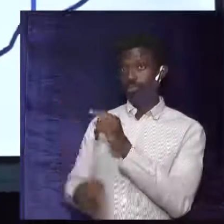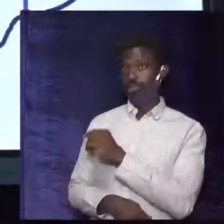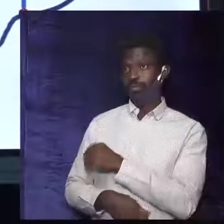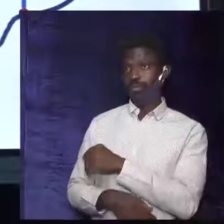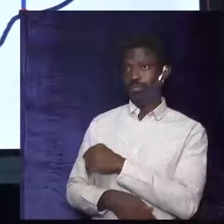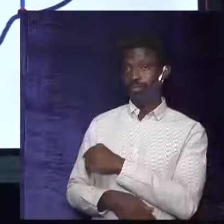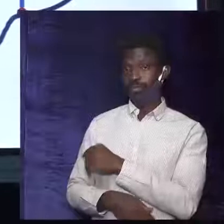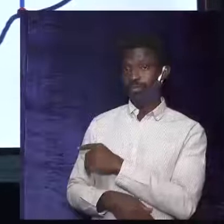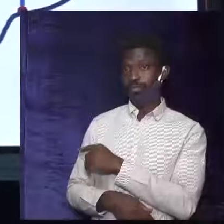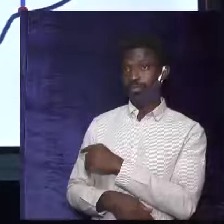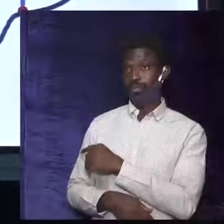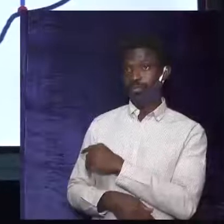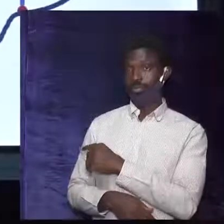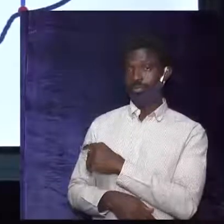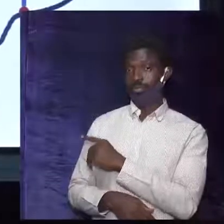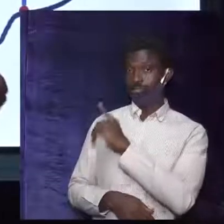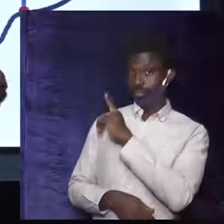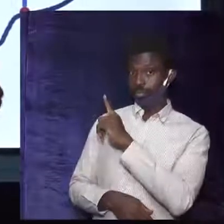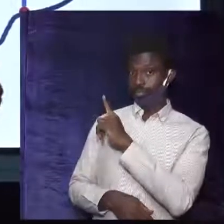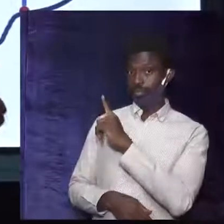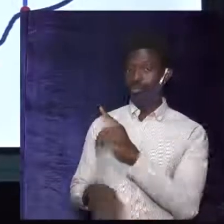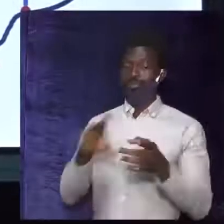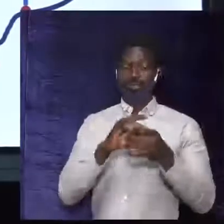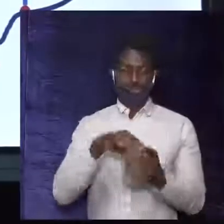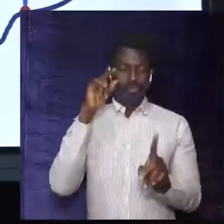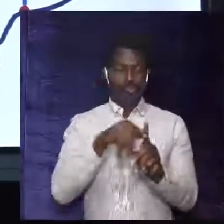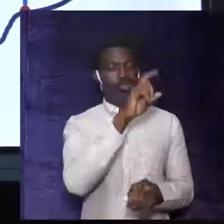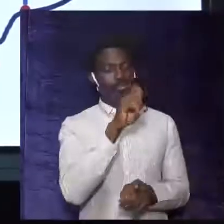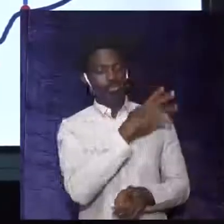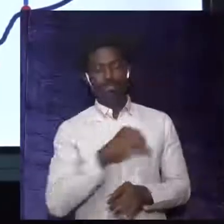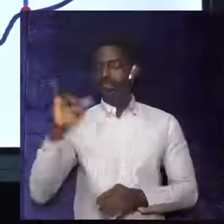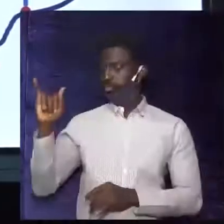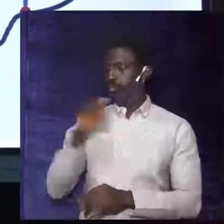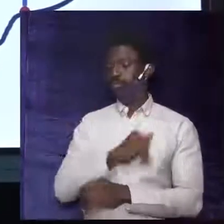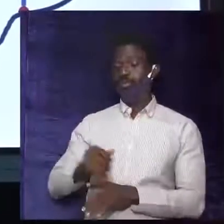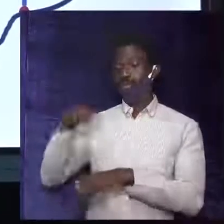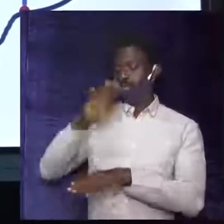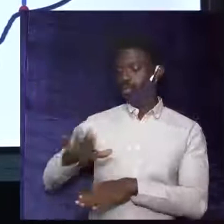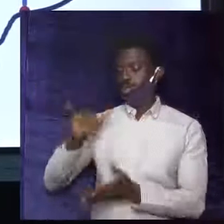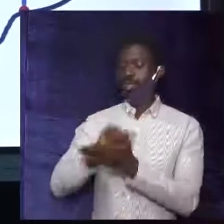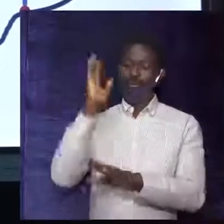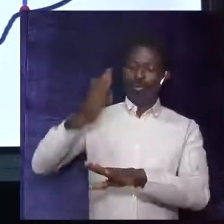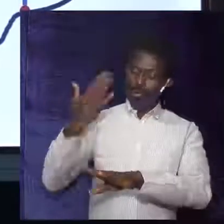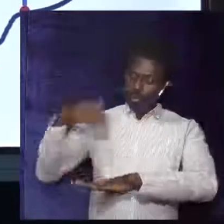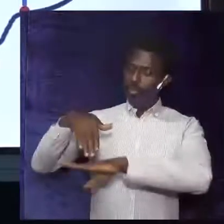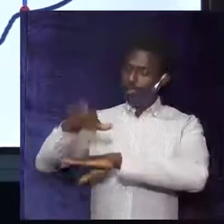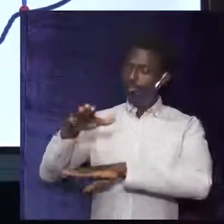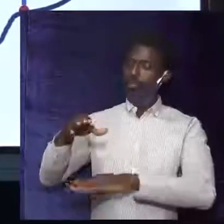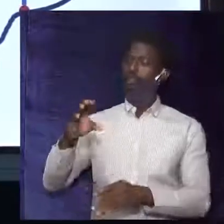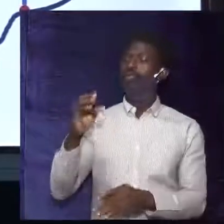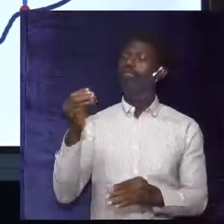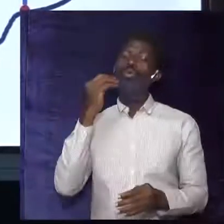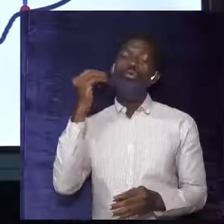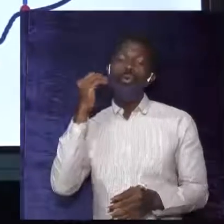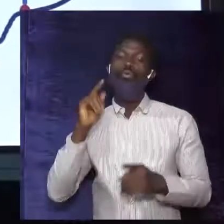joining this point X and the point Y. That's a line. It's like the child that was sent from home to go and buy